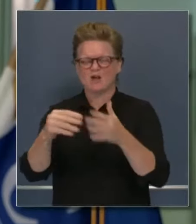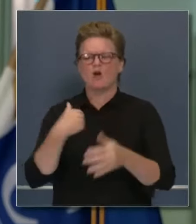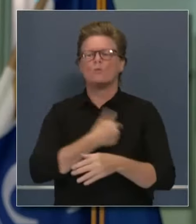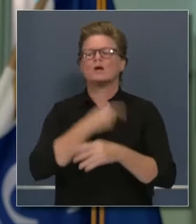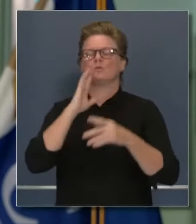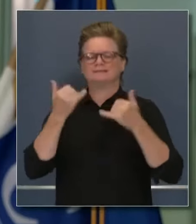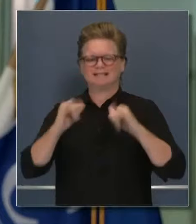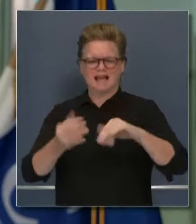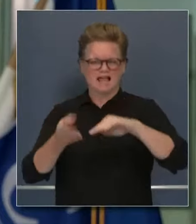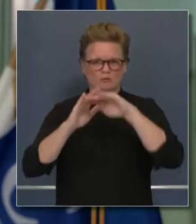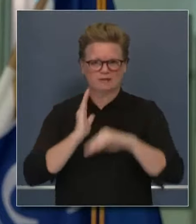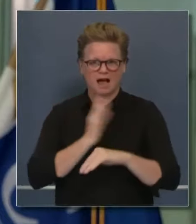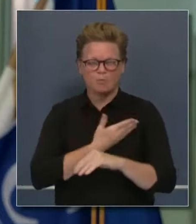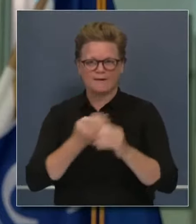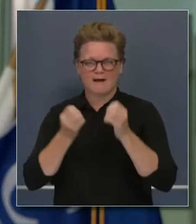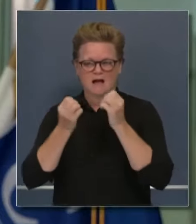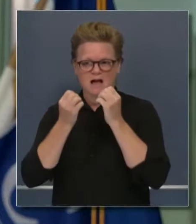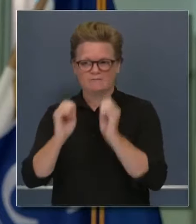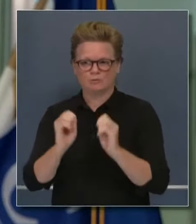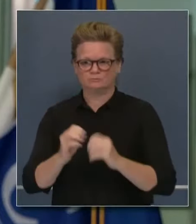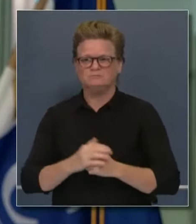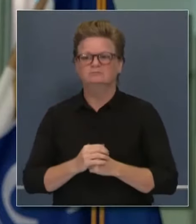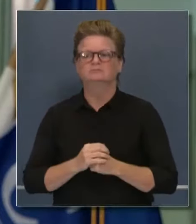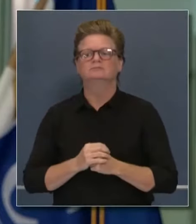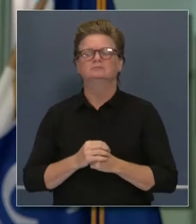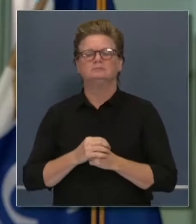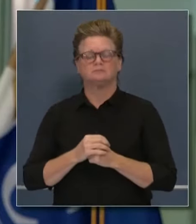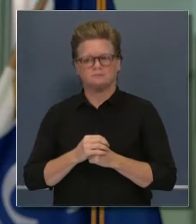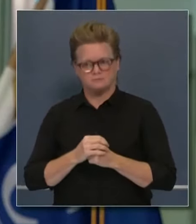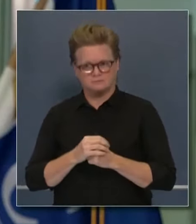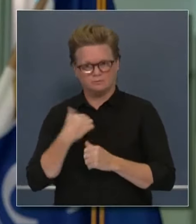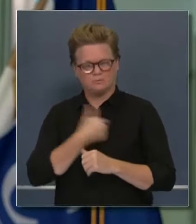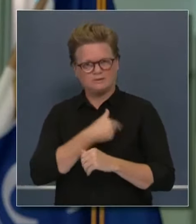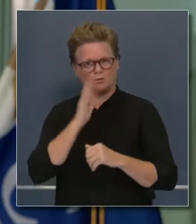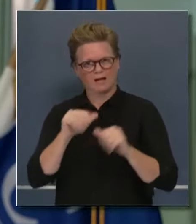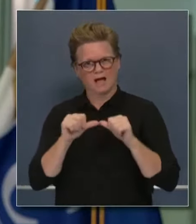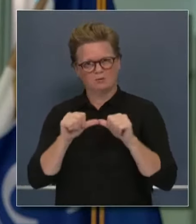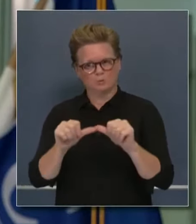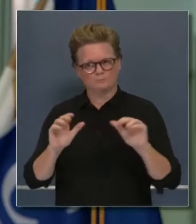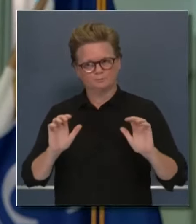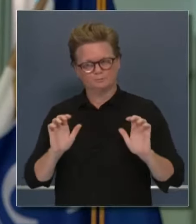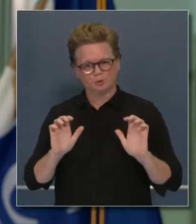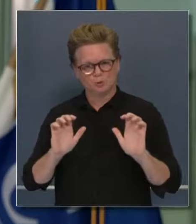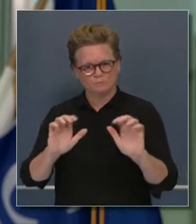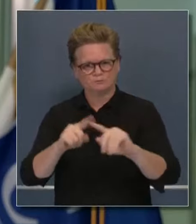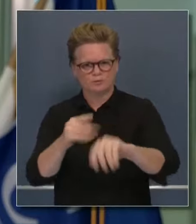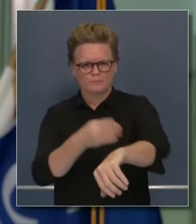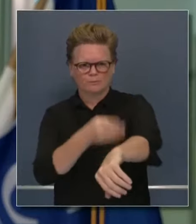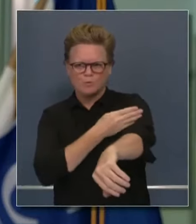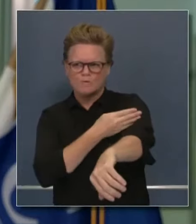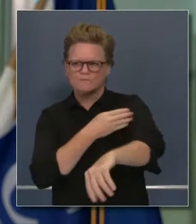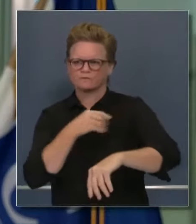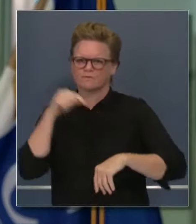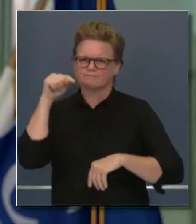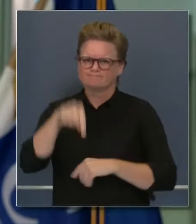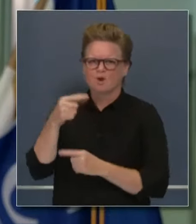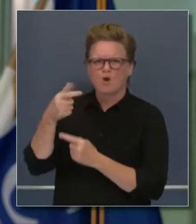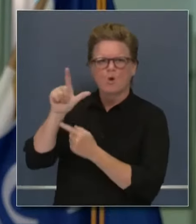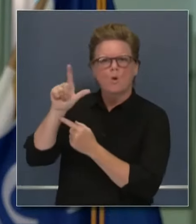And we believe success leaves clues, and the more we push in this space, the more partners will